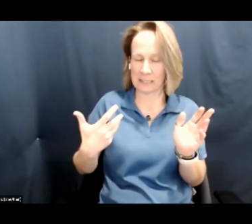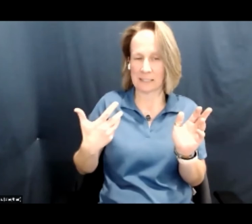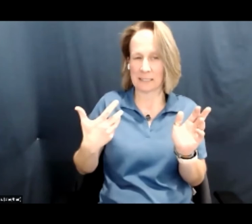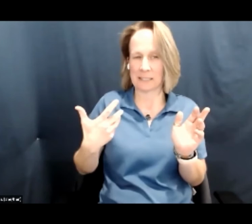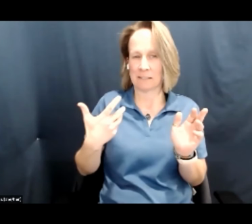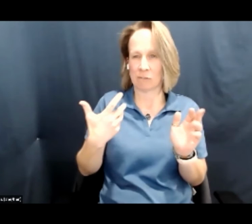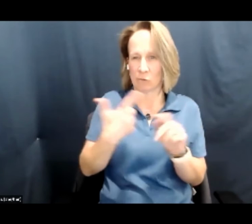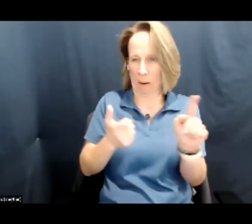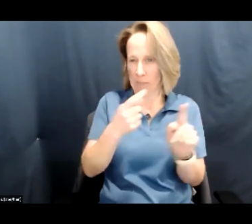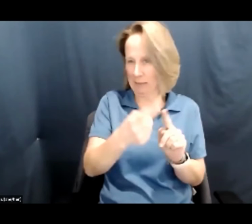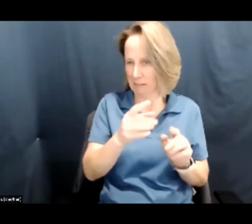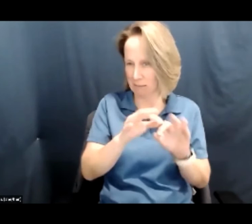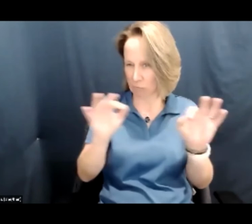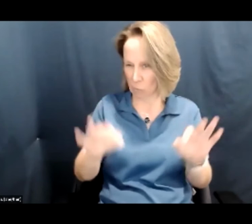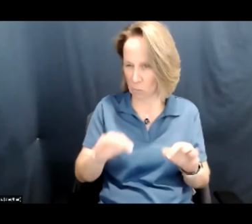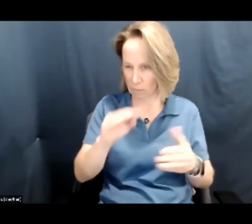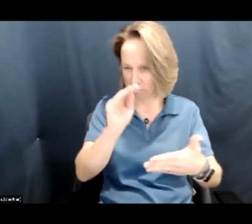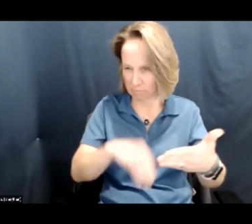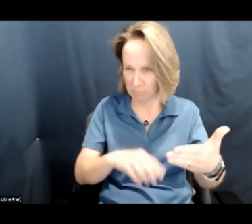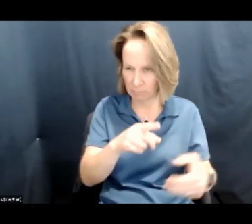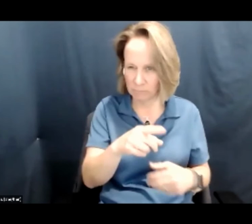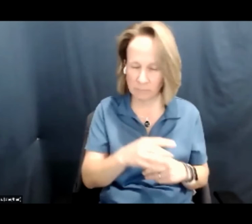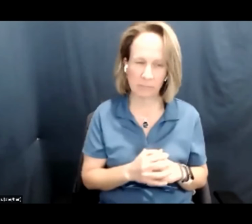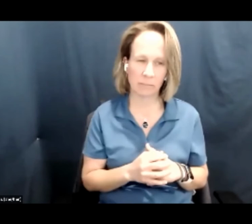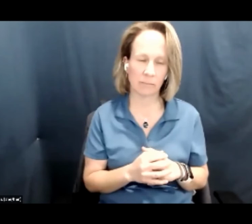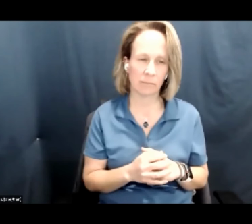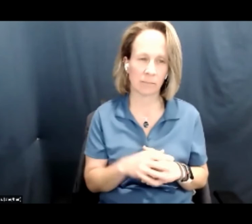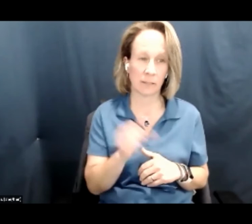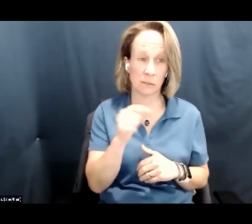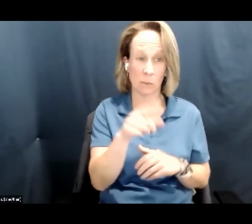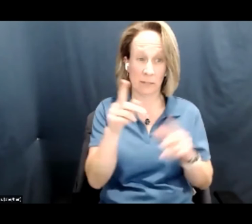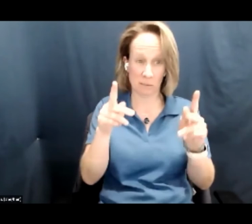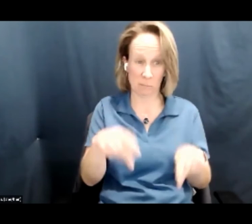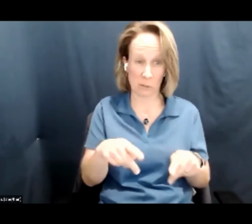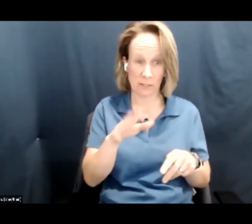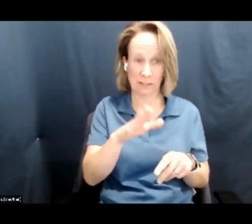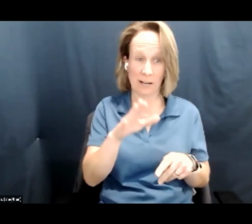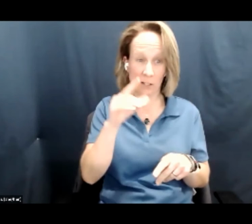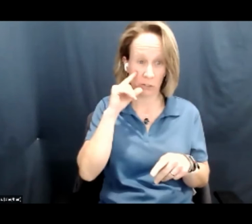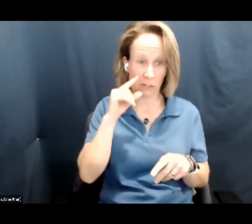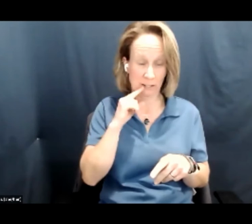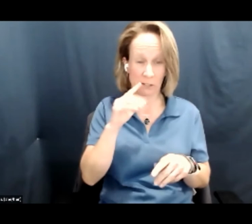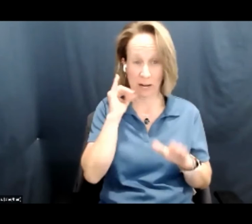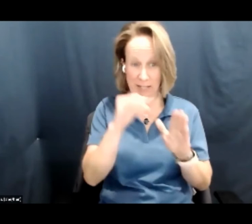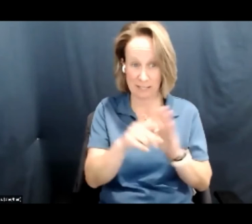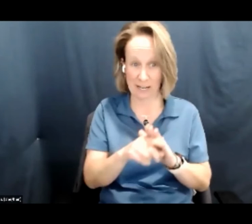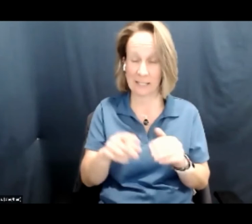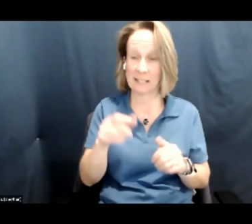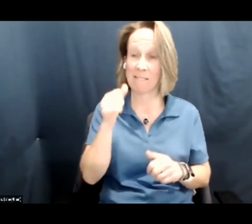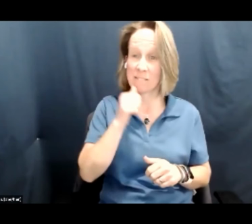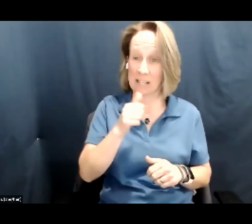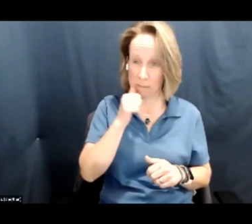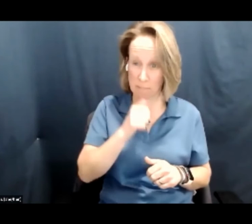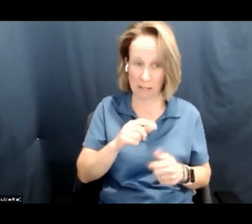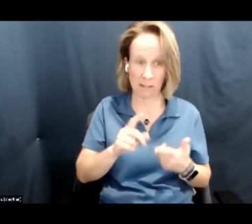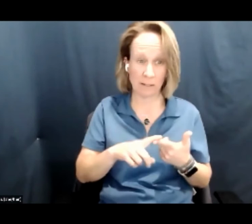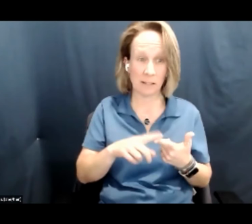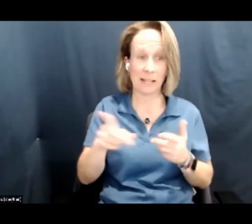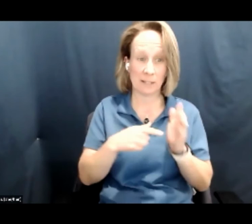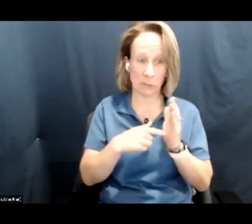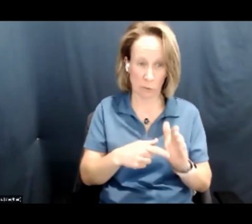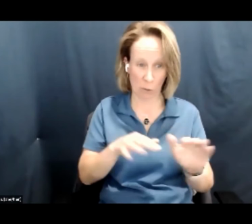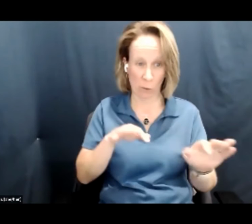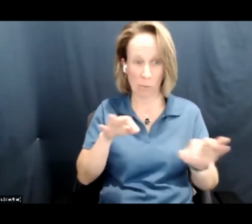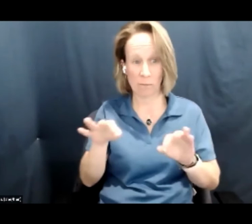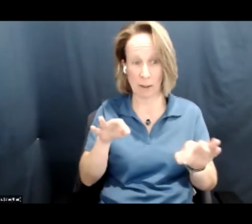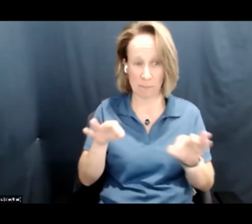example. Right, so this person, their gender identity is female, their gender expression is feminine, and they are